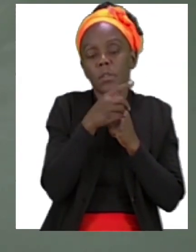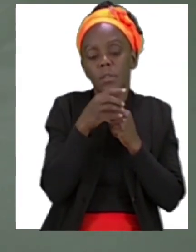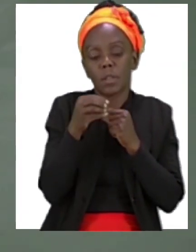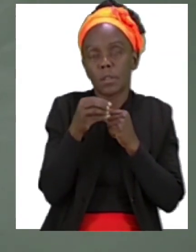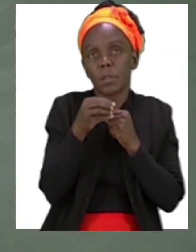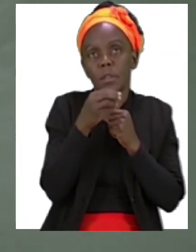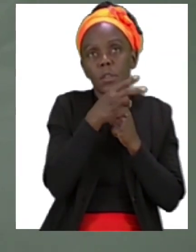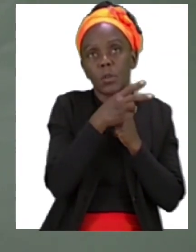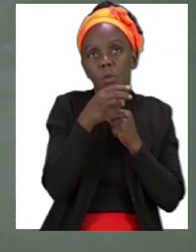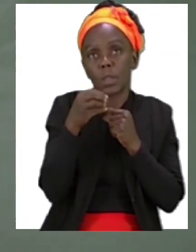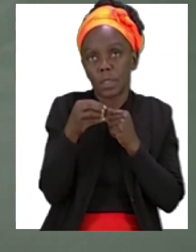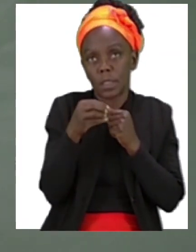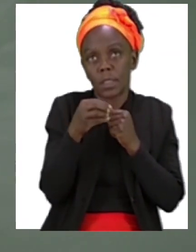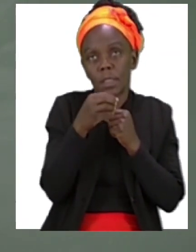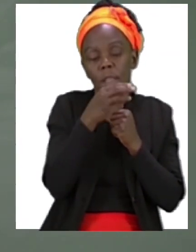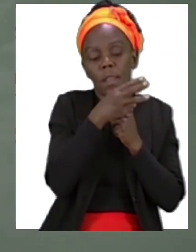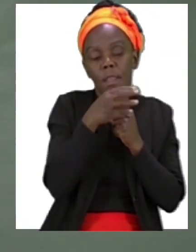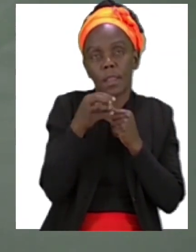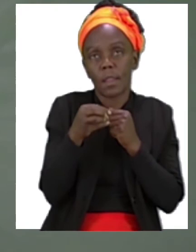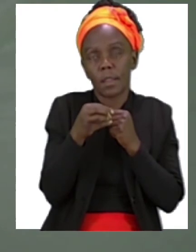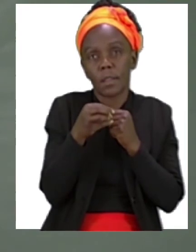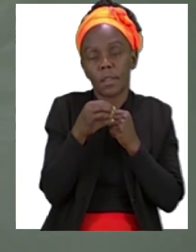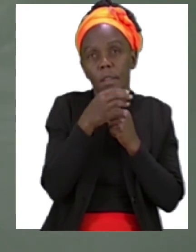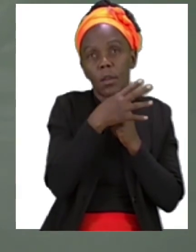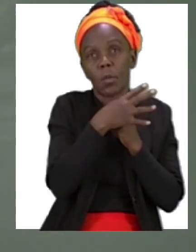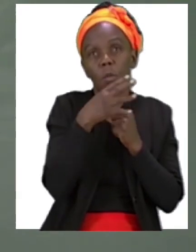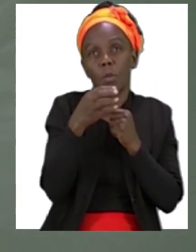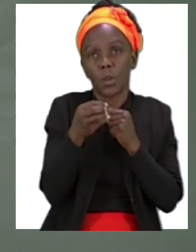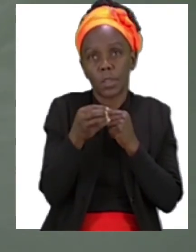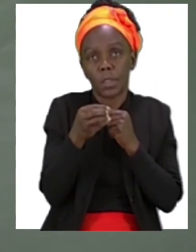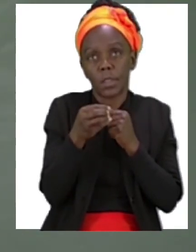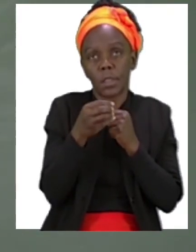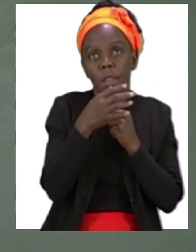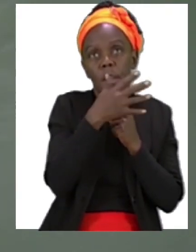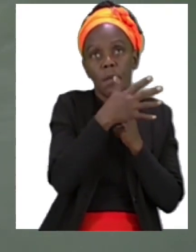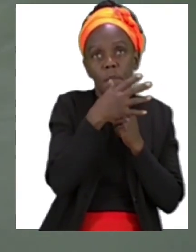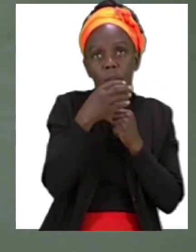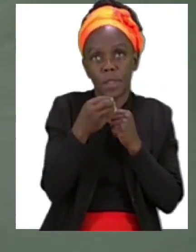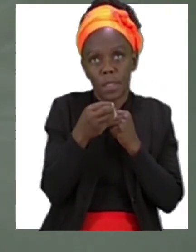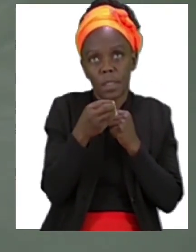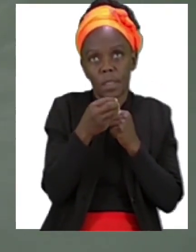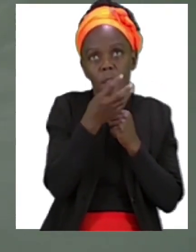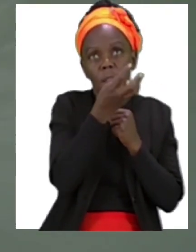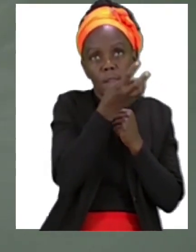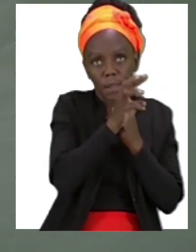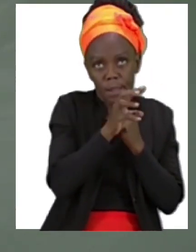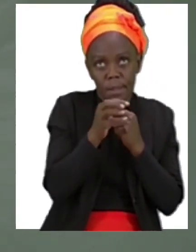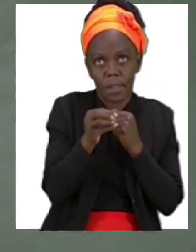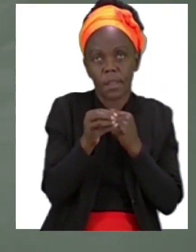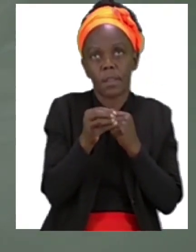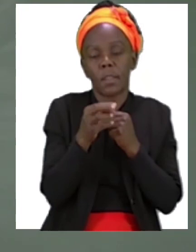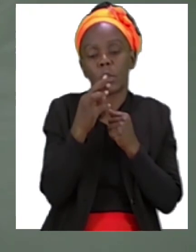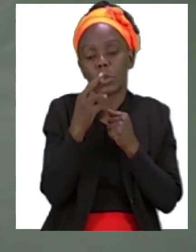10, 20, 30, 40, 50,